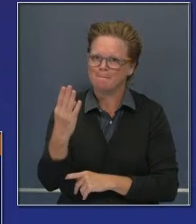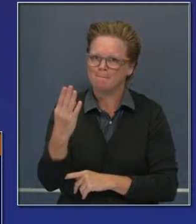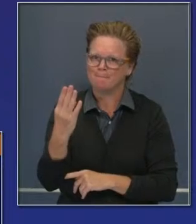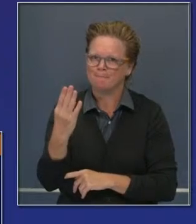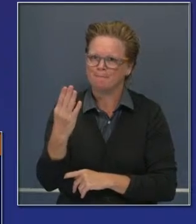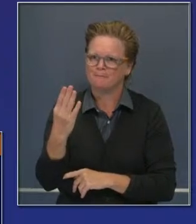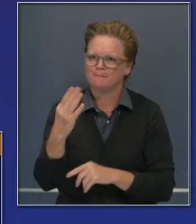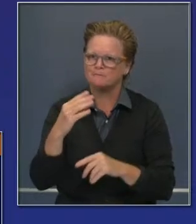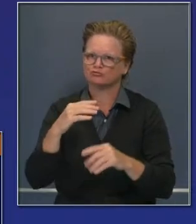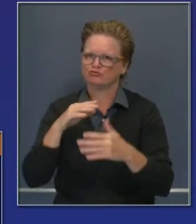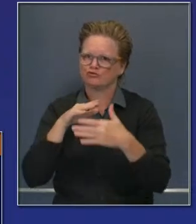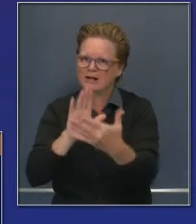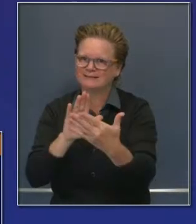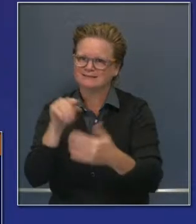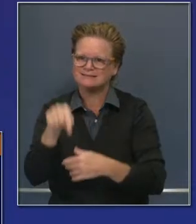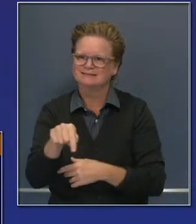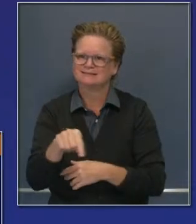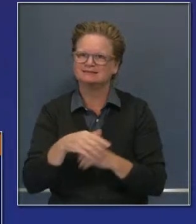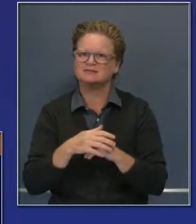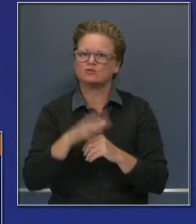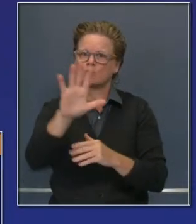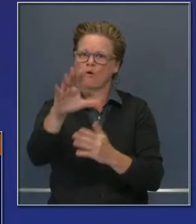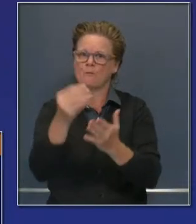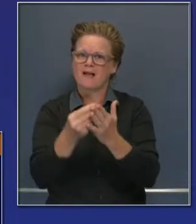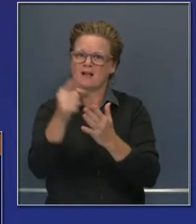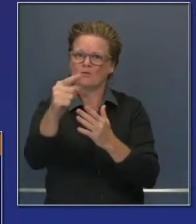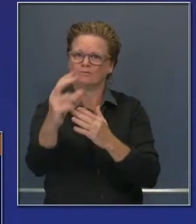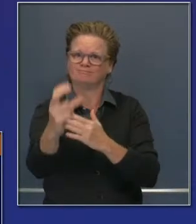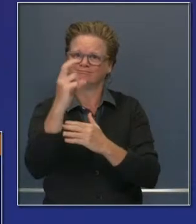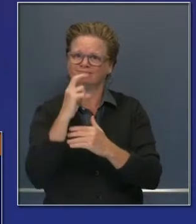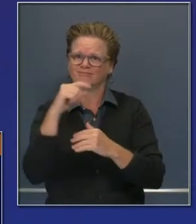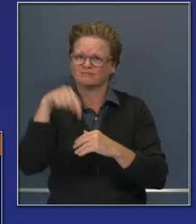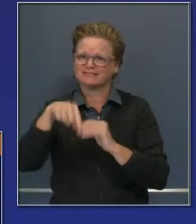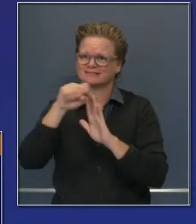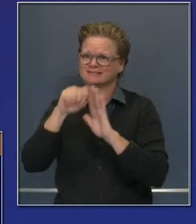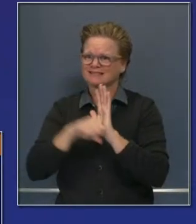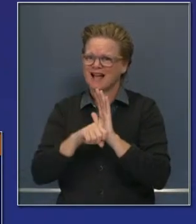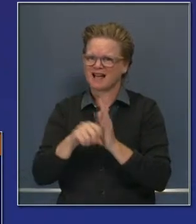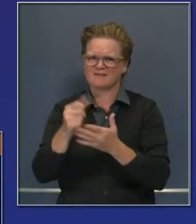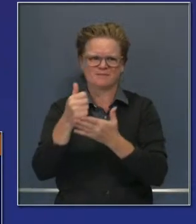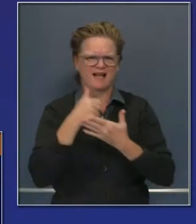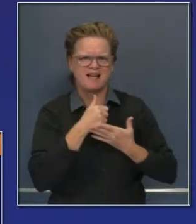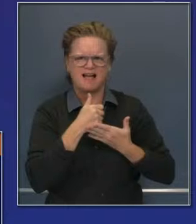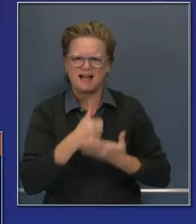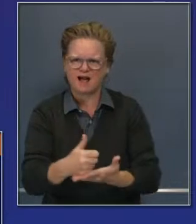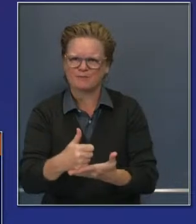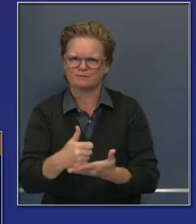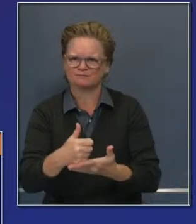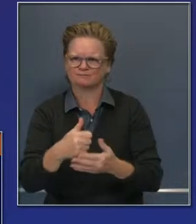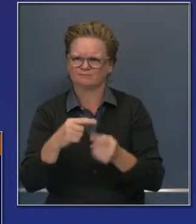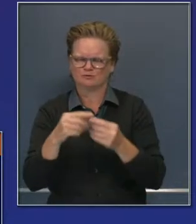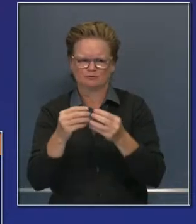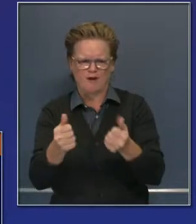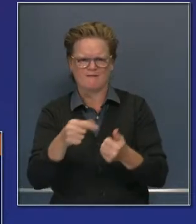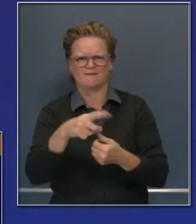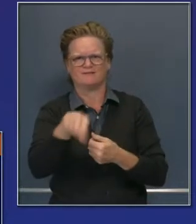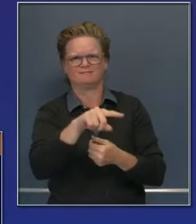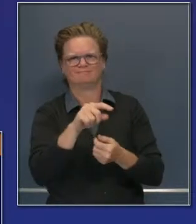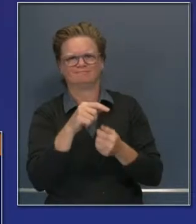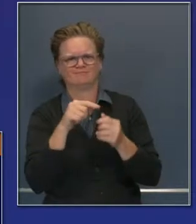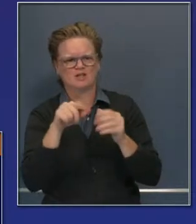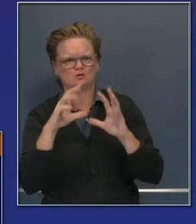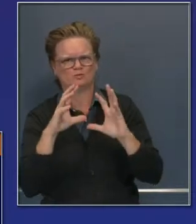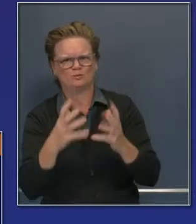going for their intended purposes, and that's to produce real permanent results. That's foundational in the home key